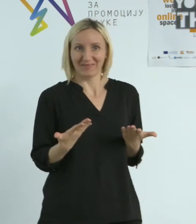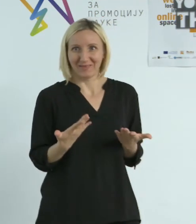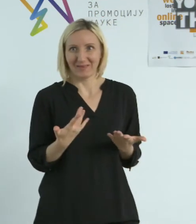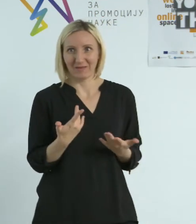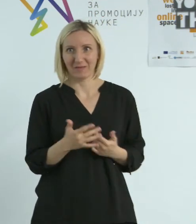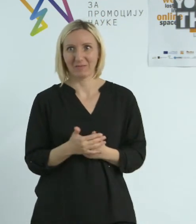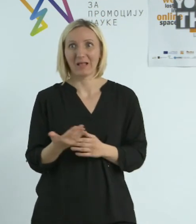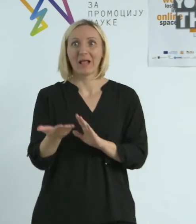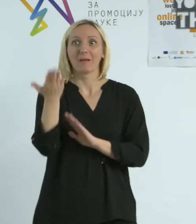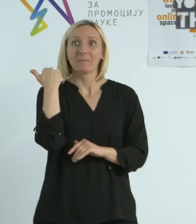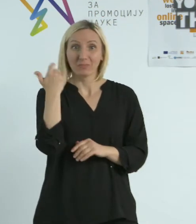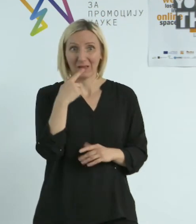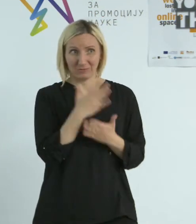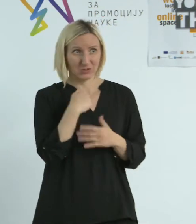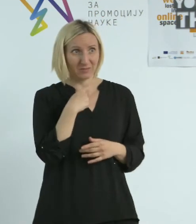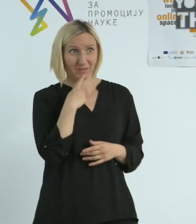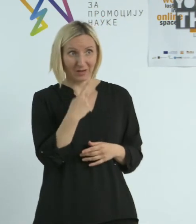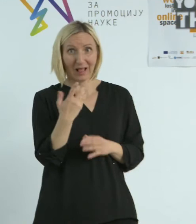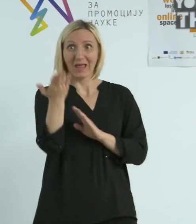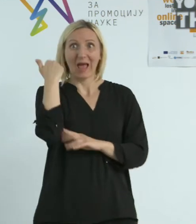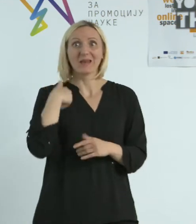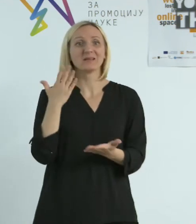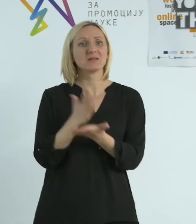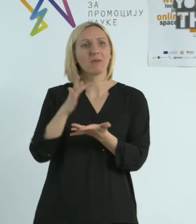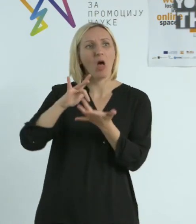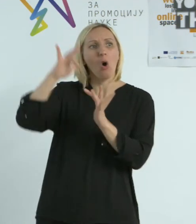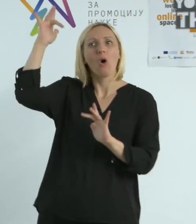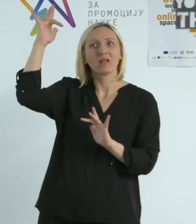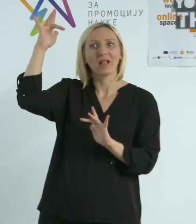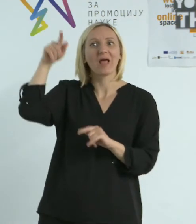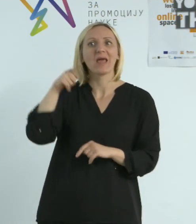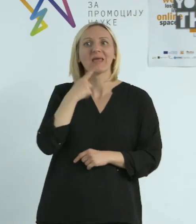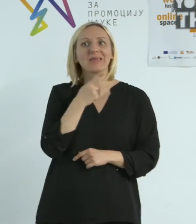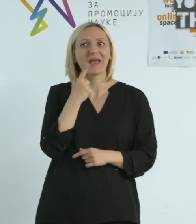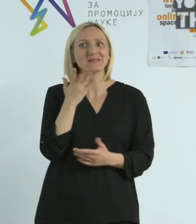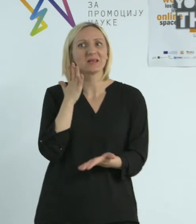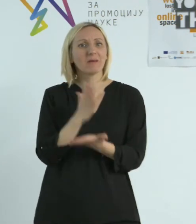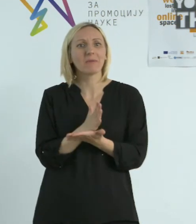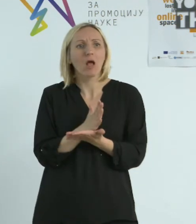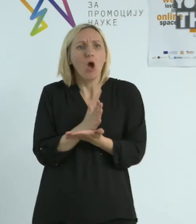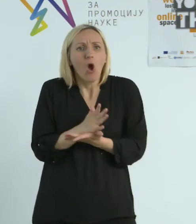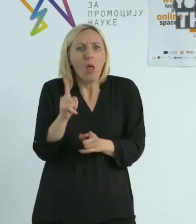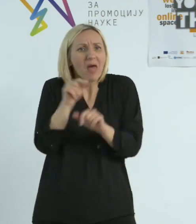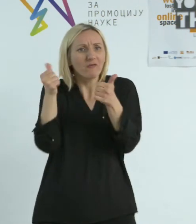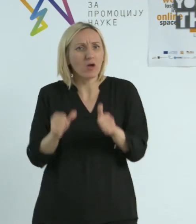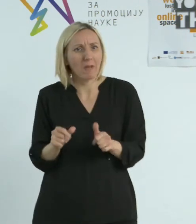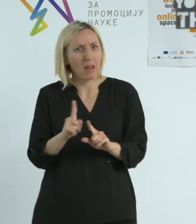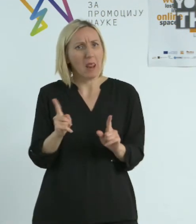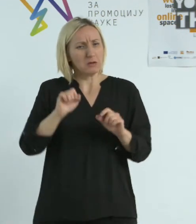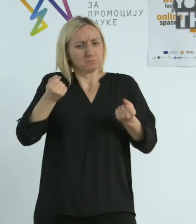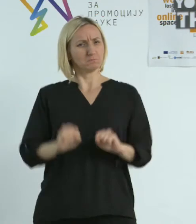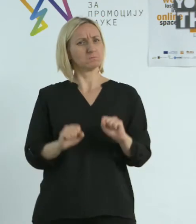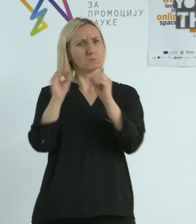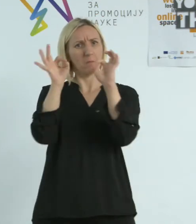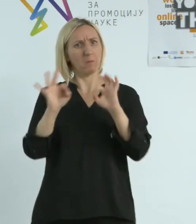once before I was a participant in an online course, which language style was completely non-formal, and I still think it was